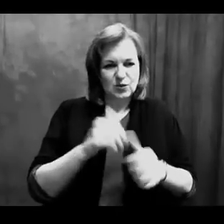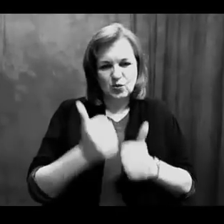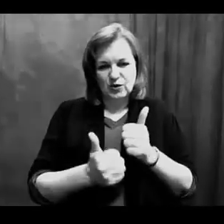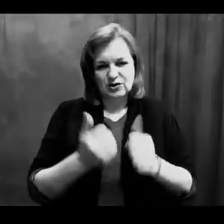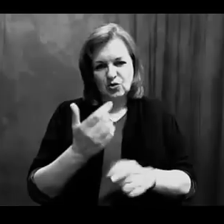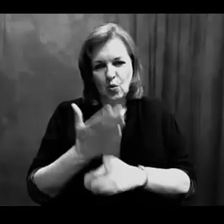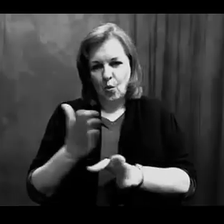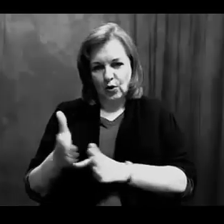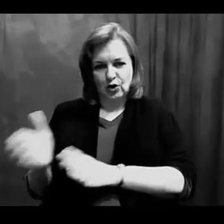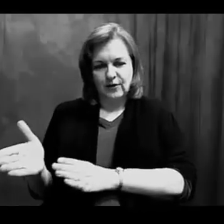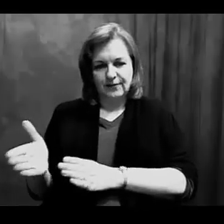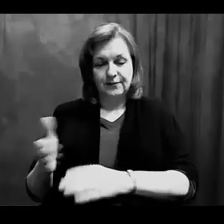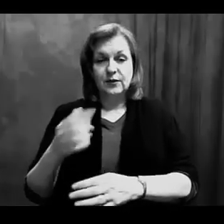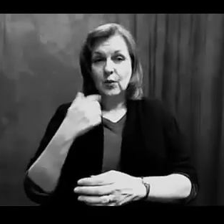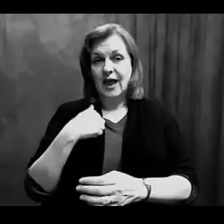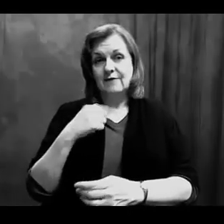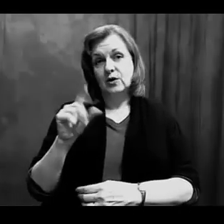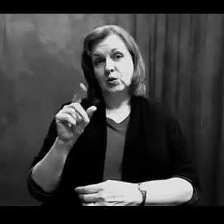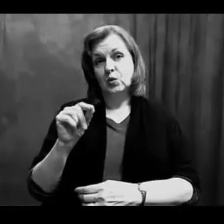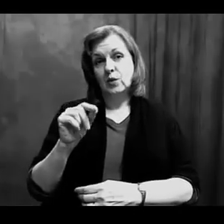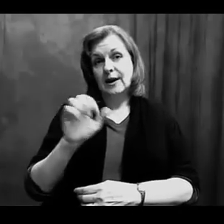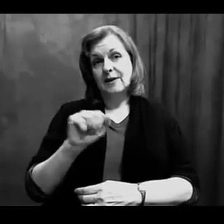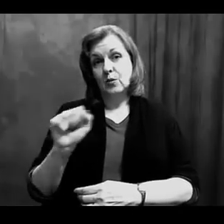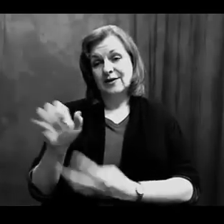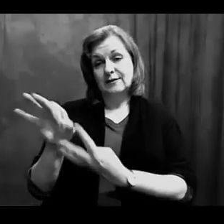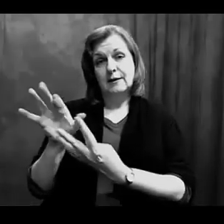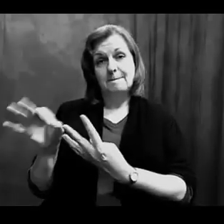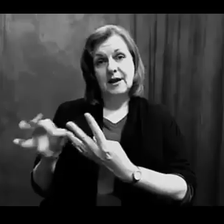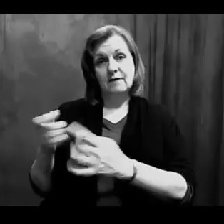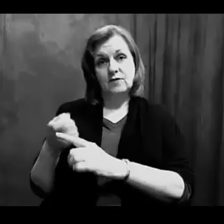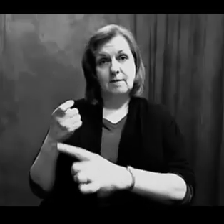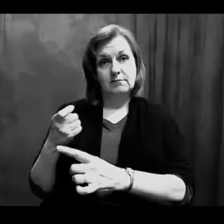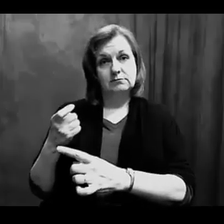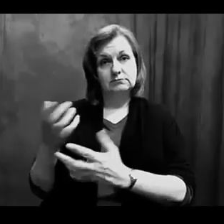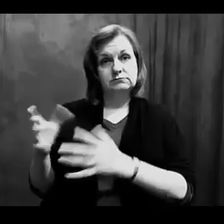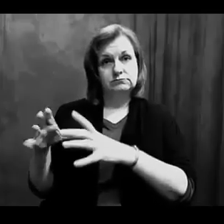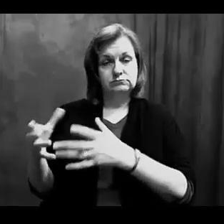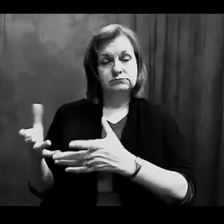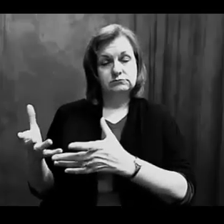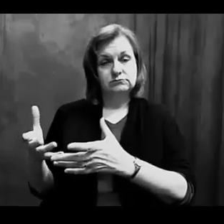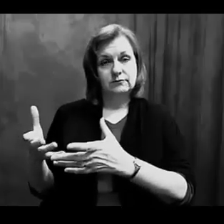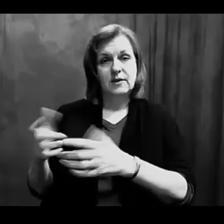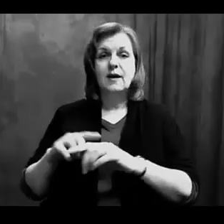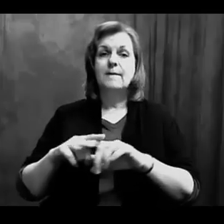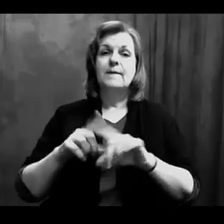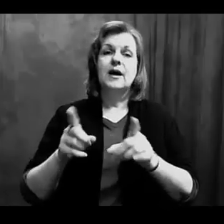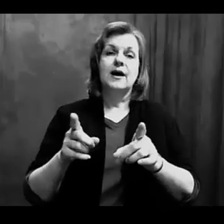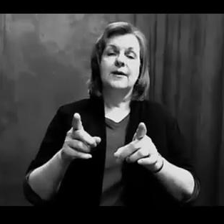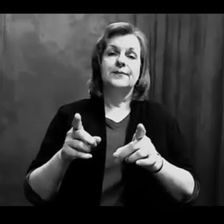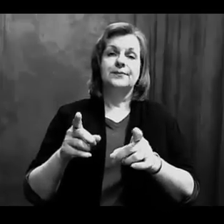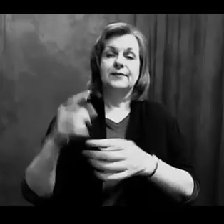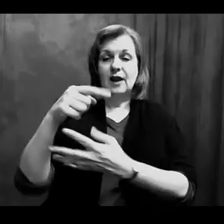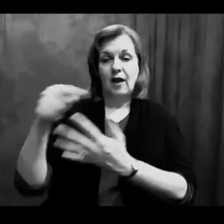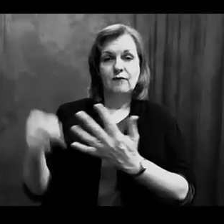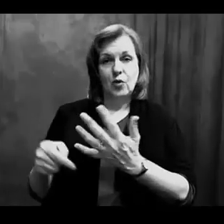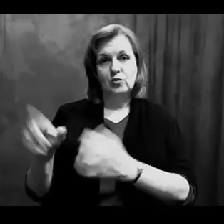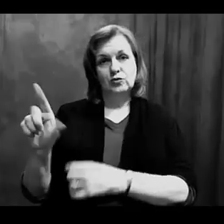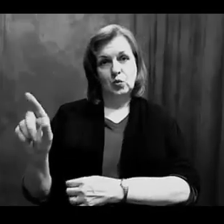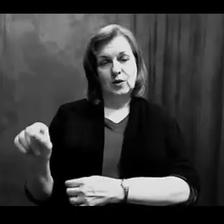How are they put together? Which amino acids are in which sequence? So we said we have 20 amino acids to work with.